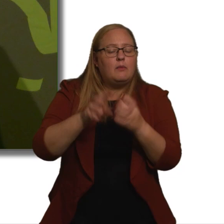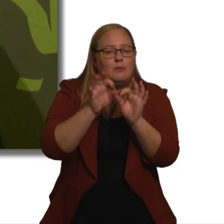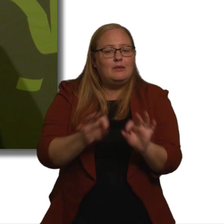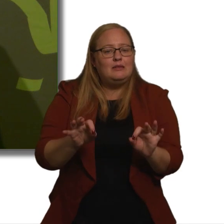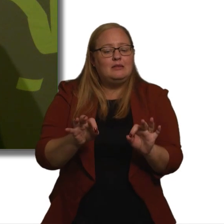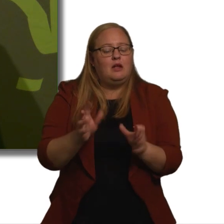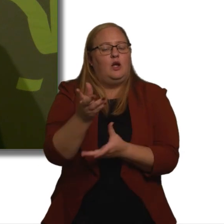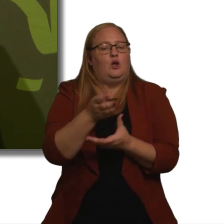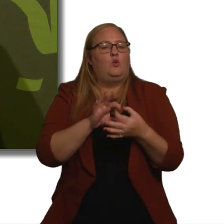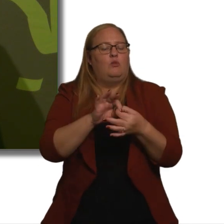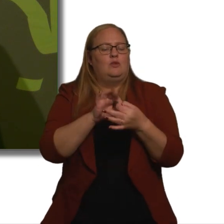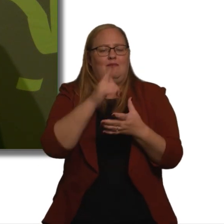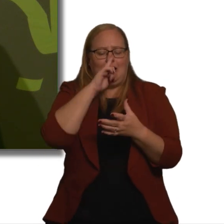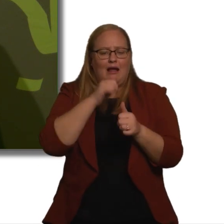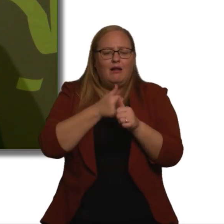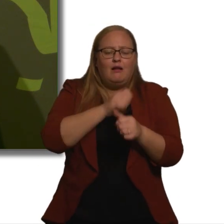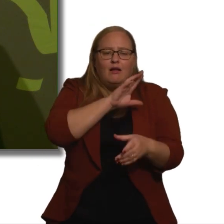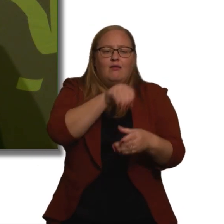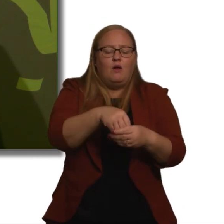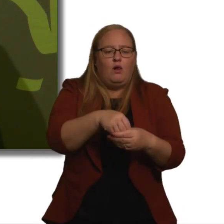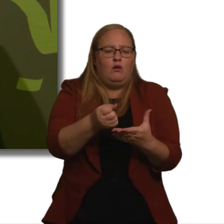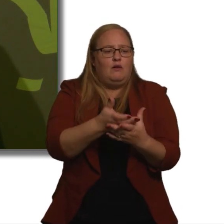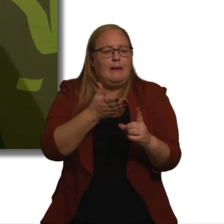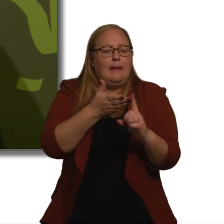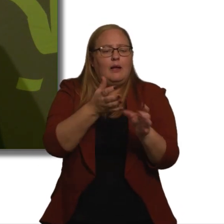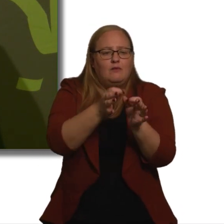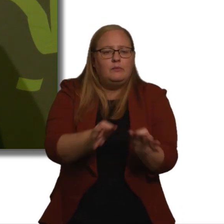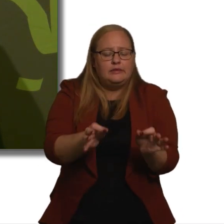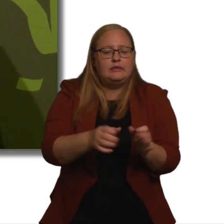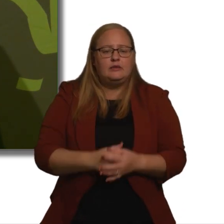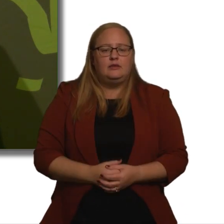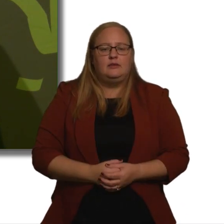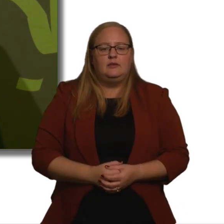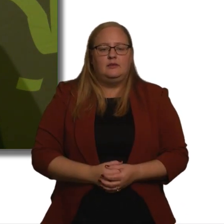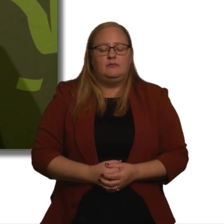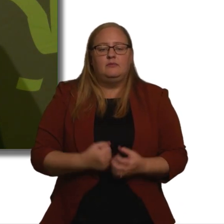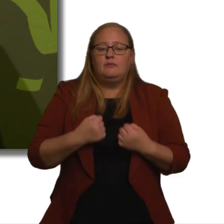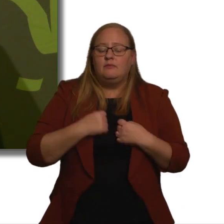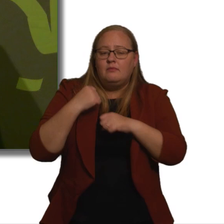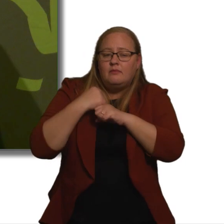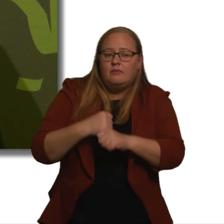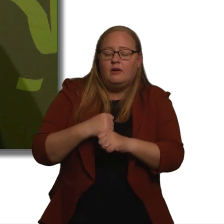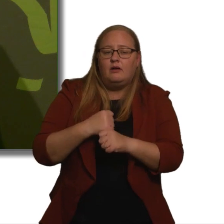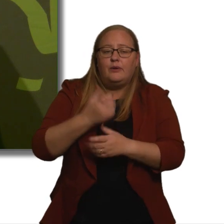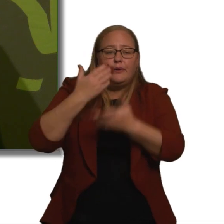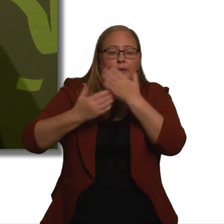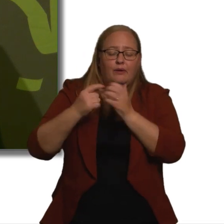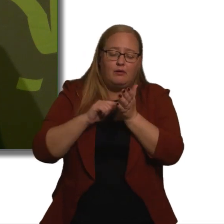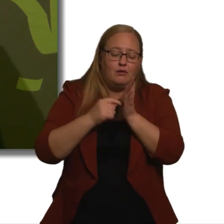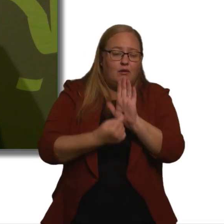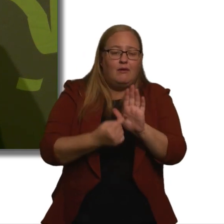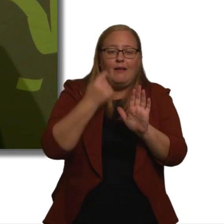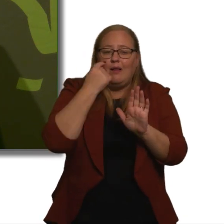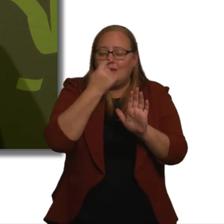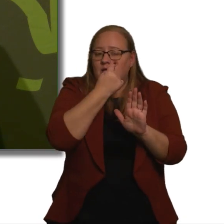both. There's a strong history of tangible action demonstrating our commitment to peace and justice for